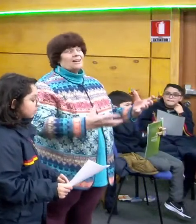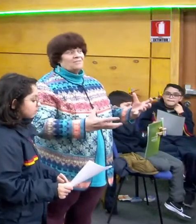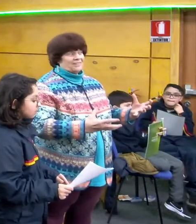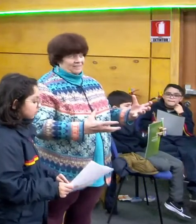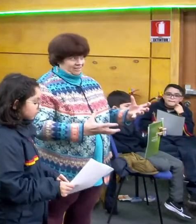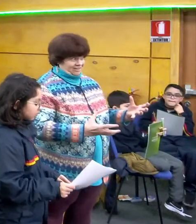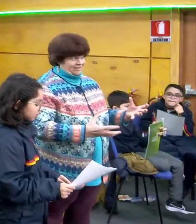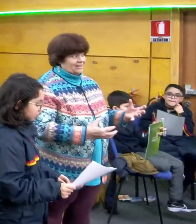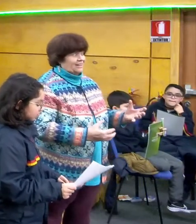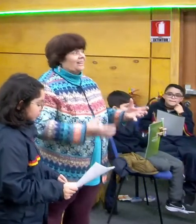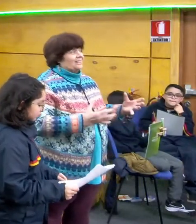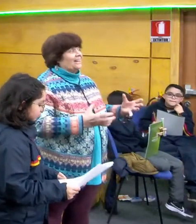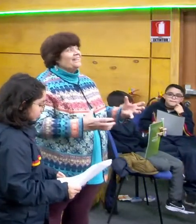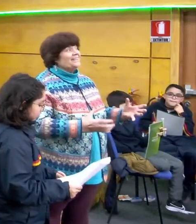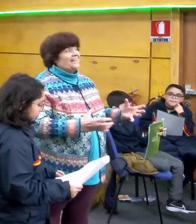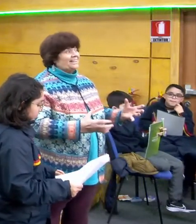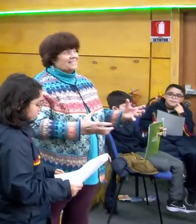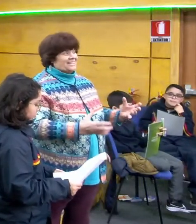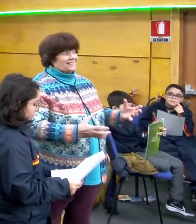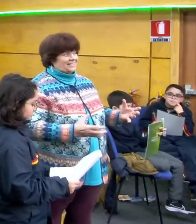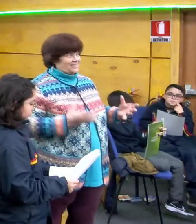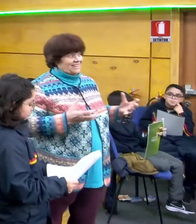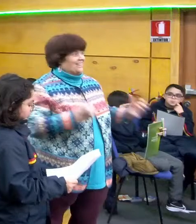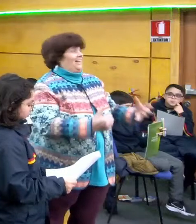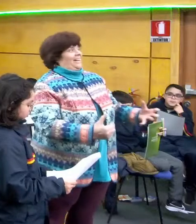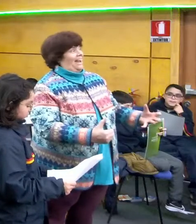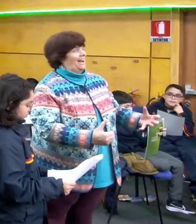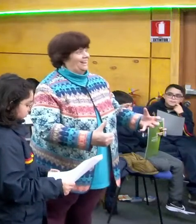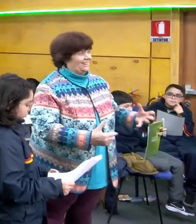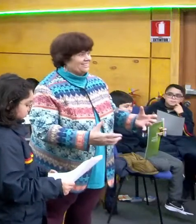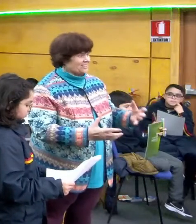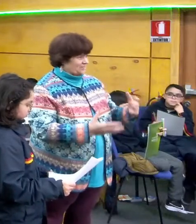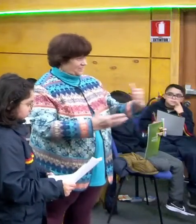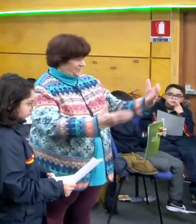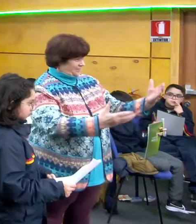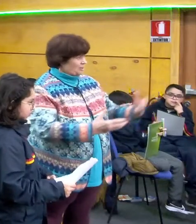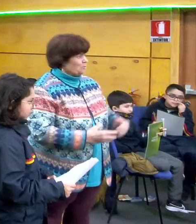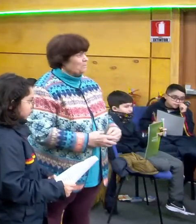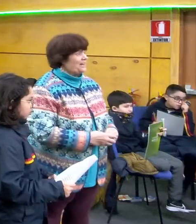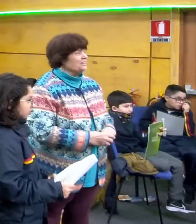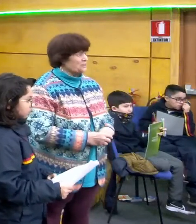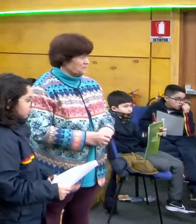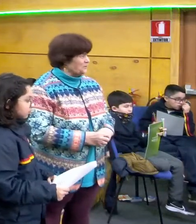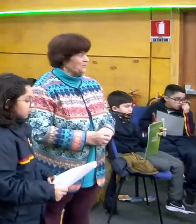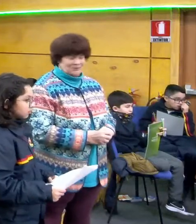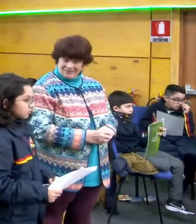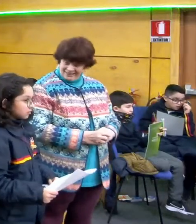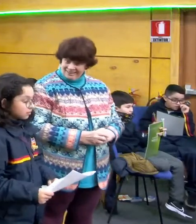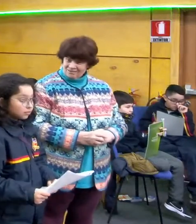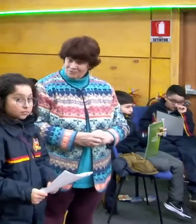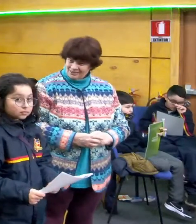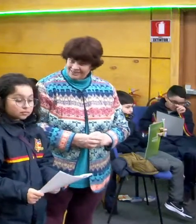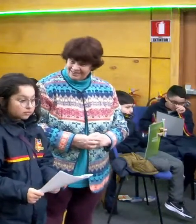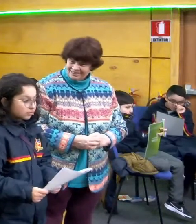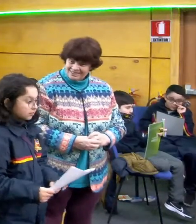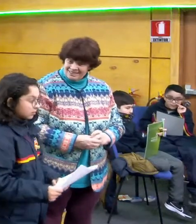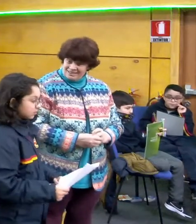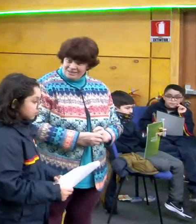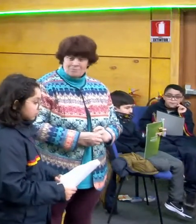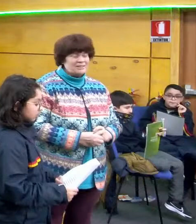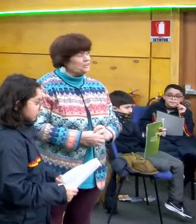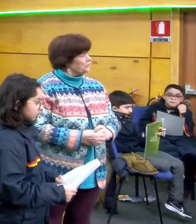her confidence. It's like light at the end of the tunnel. It's like, and so she made it through. Yeah, well